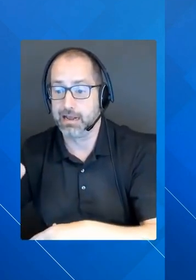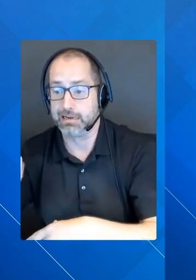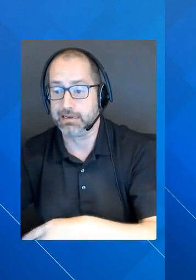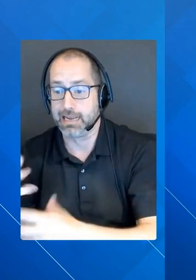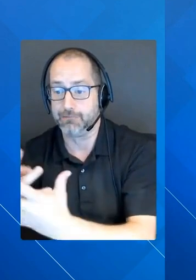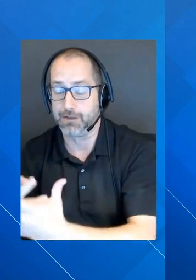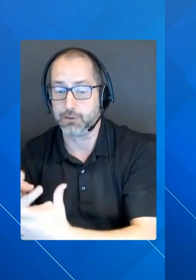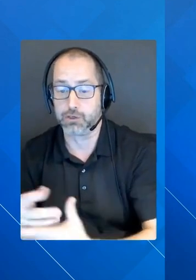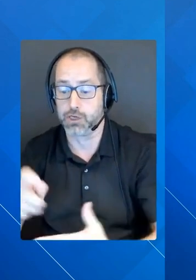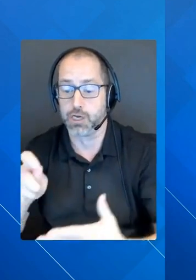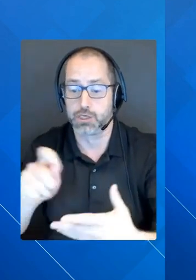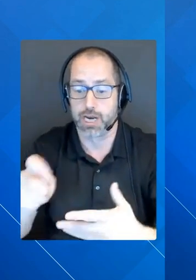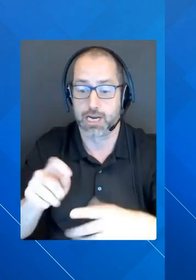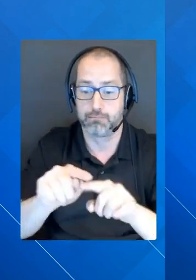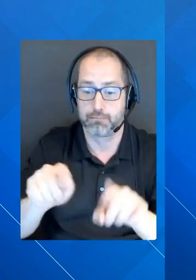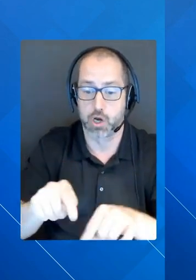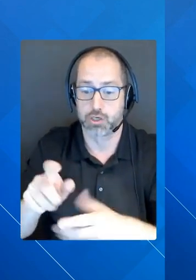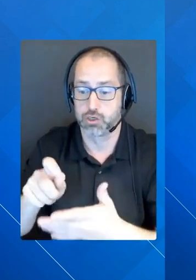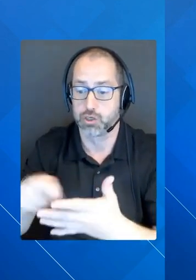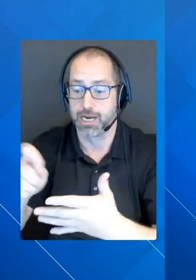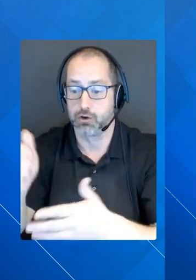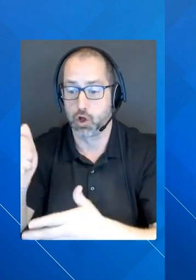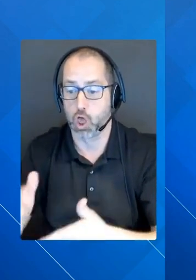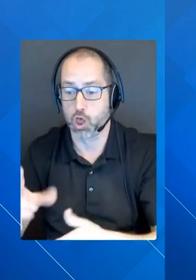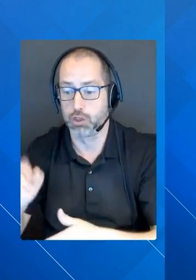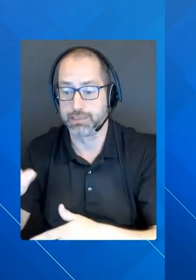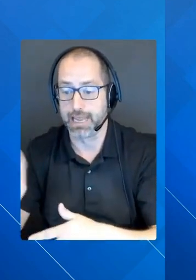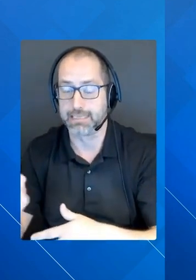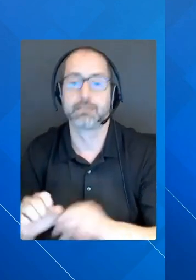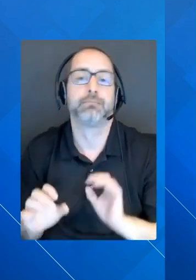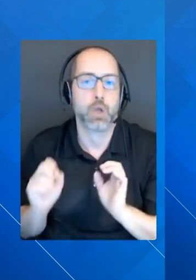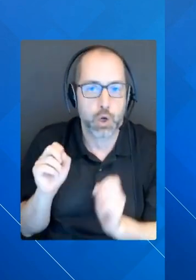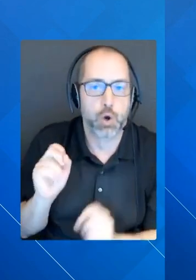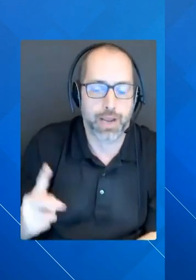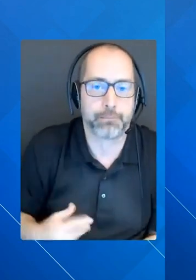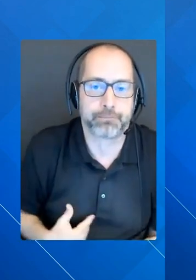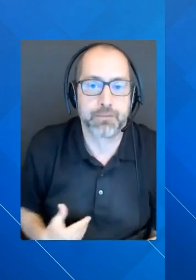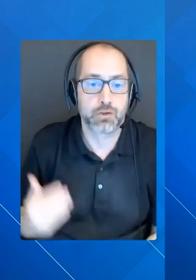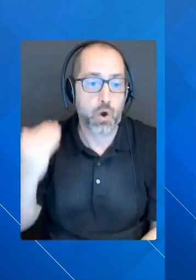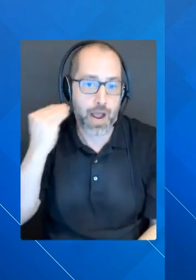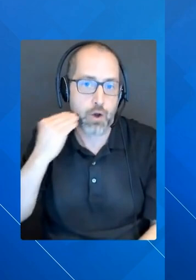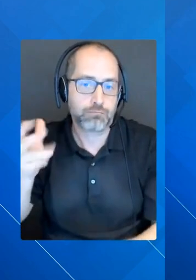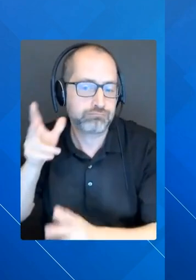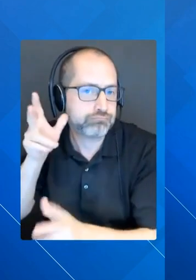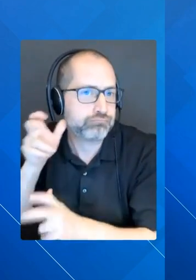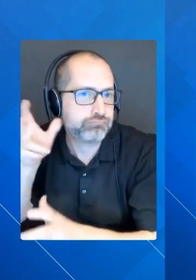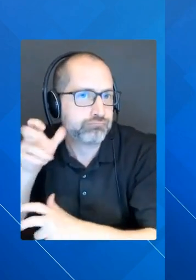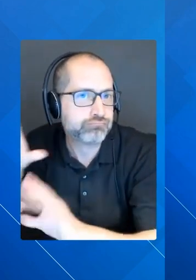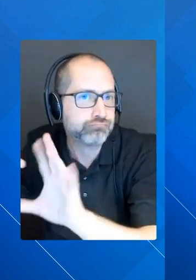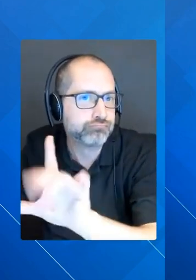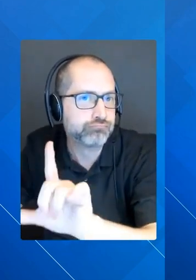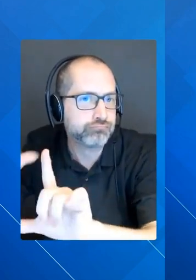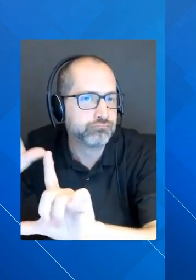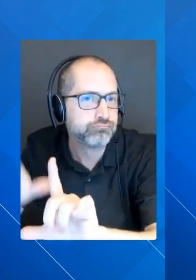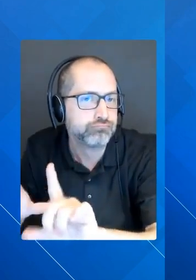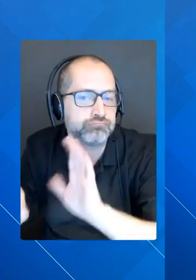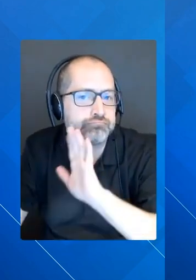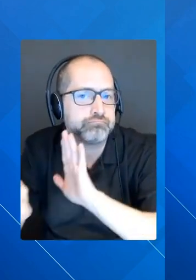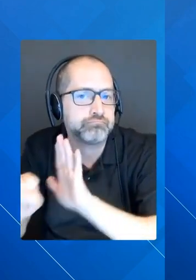all dates. Okay, I know the session I'm looking for is